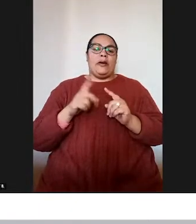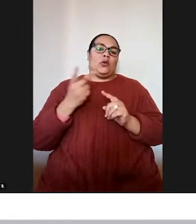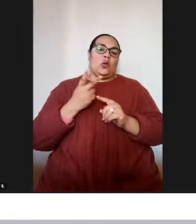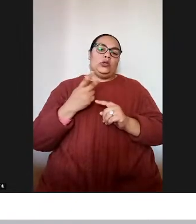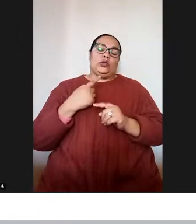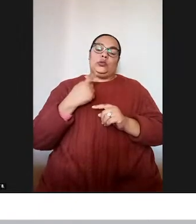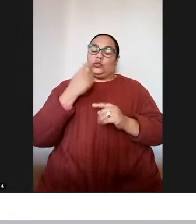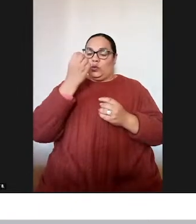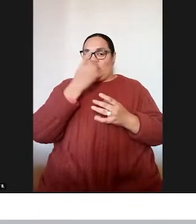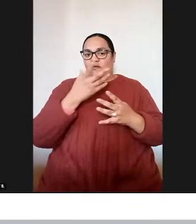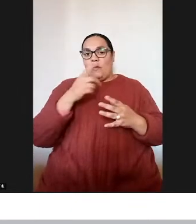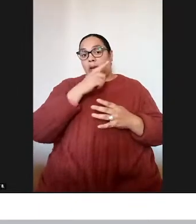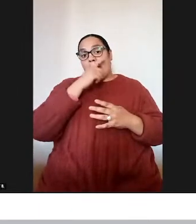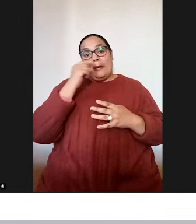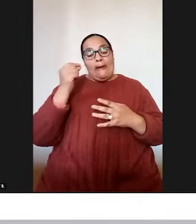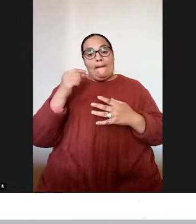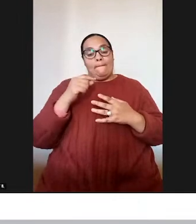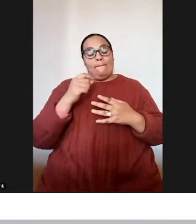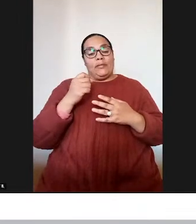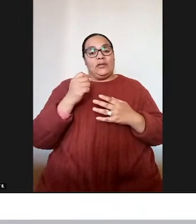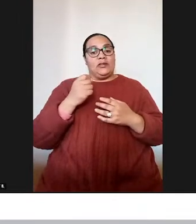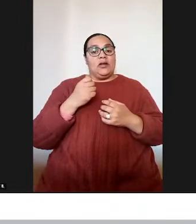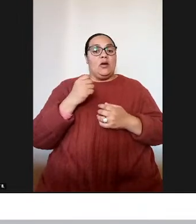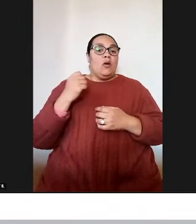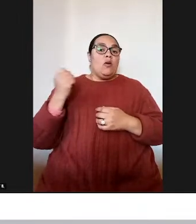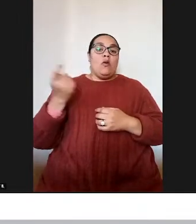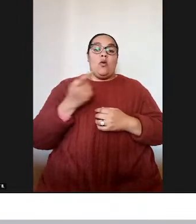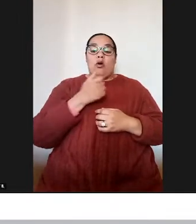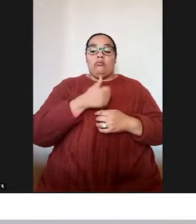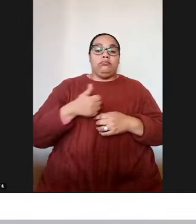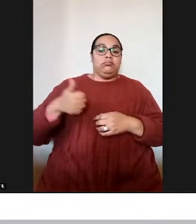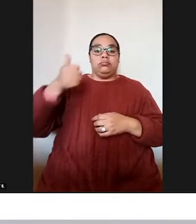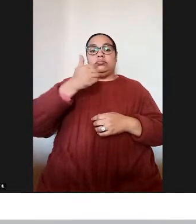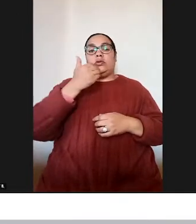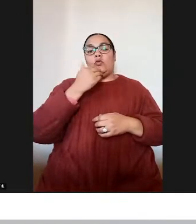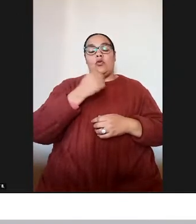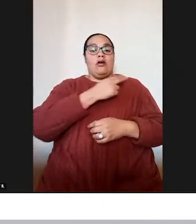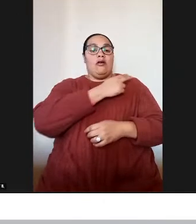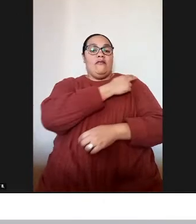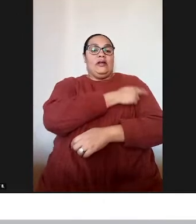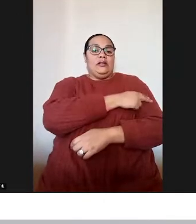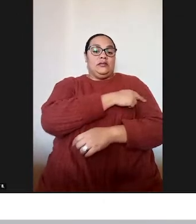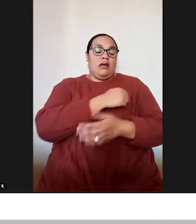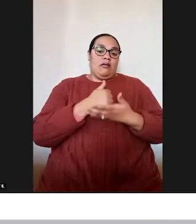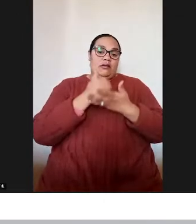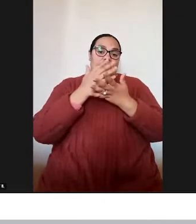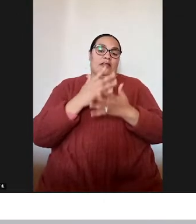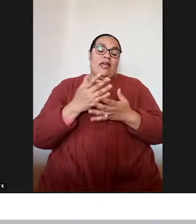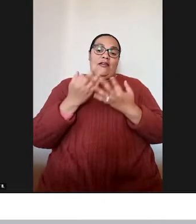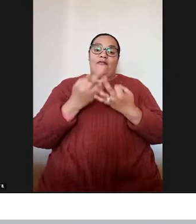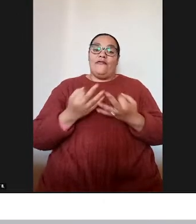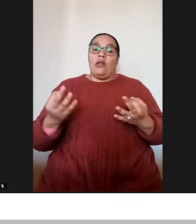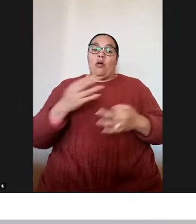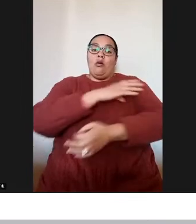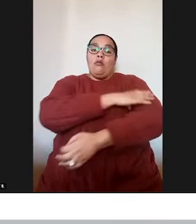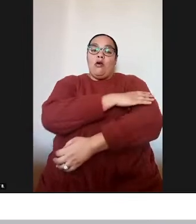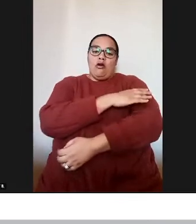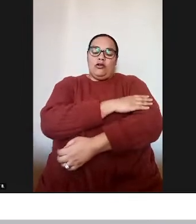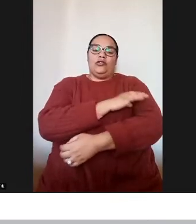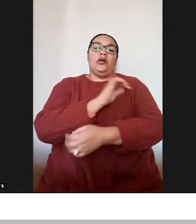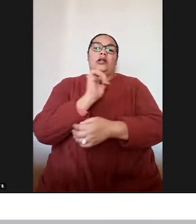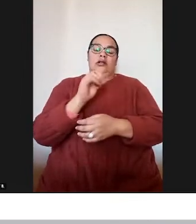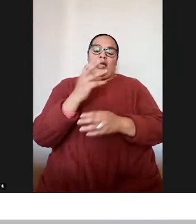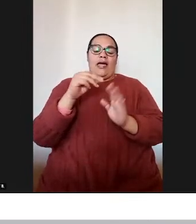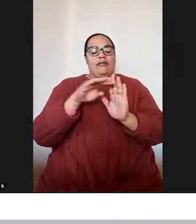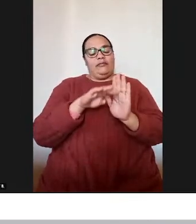that the names of all of the officials who are either first aiders and or floor marshals are pasted as per